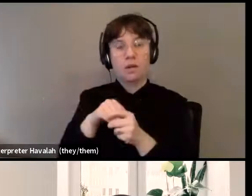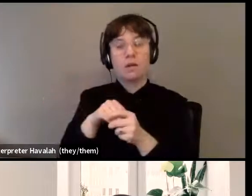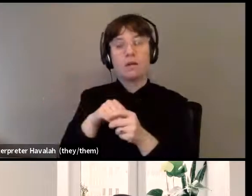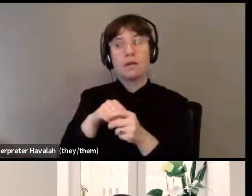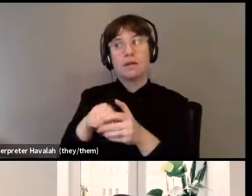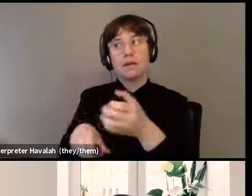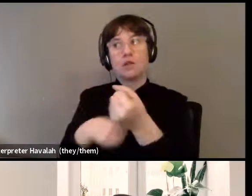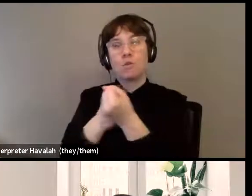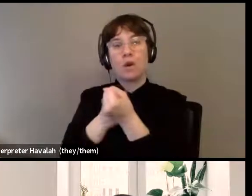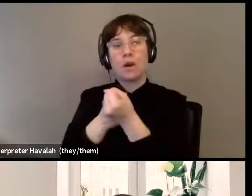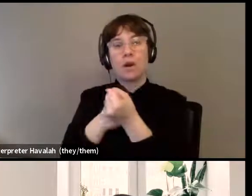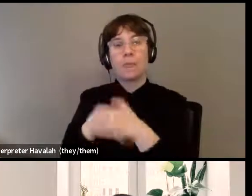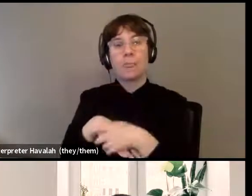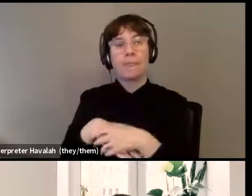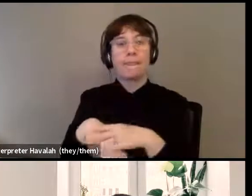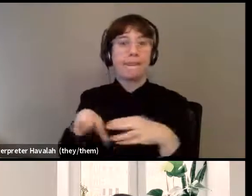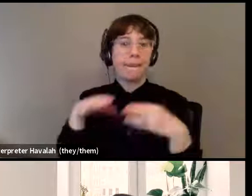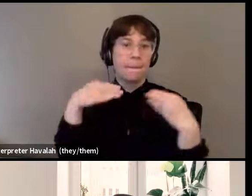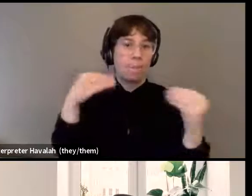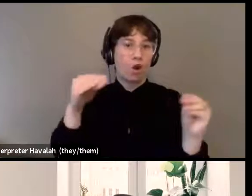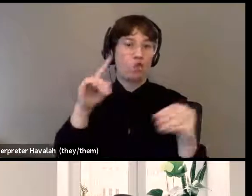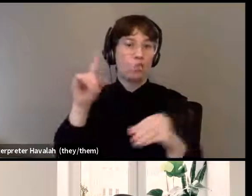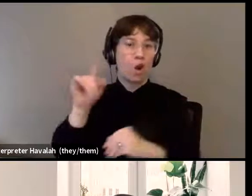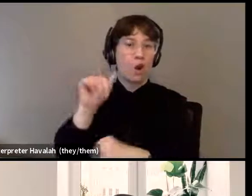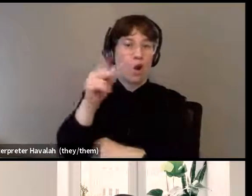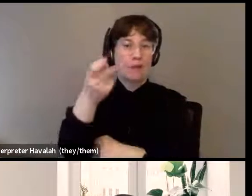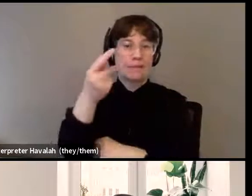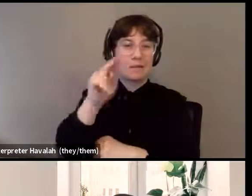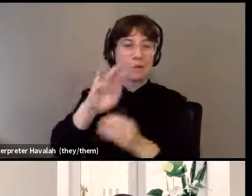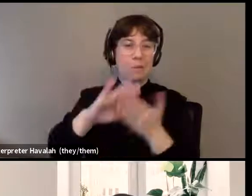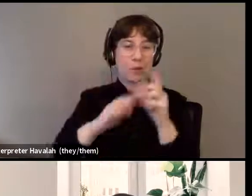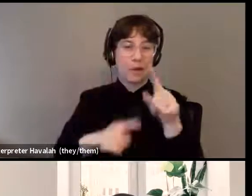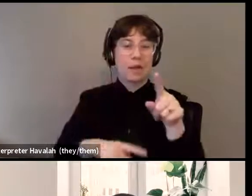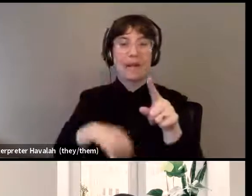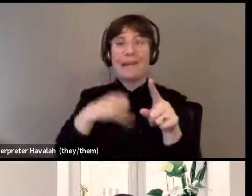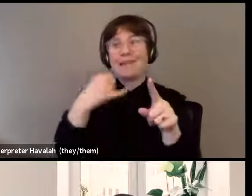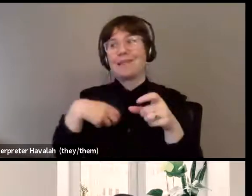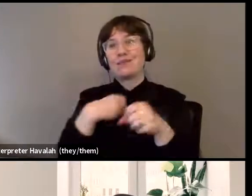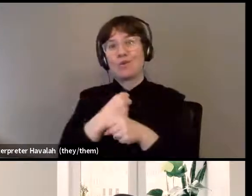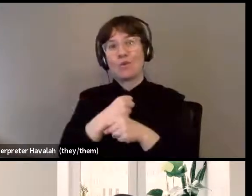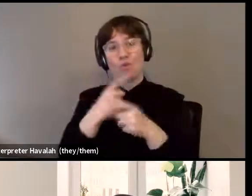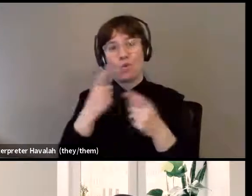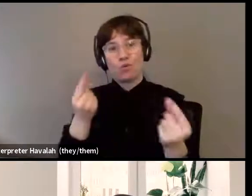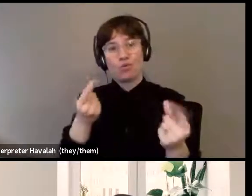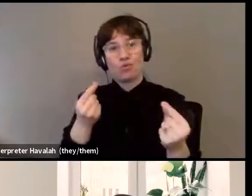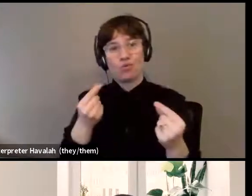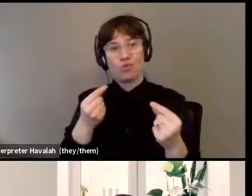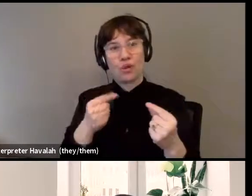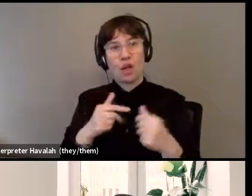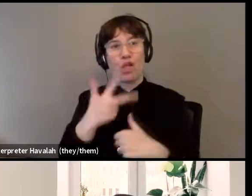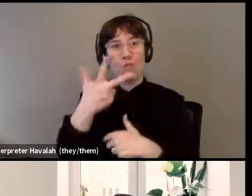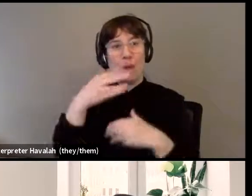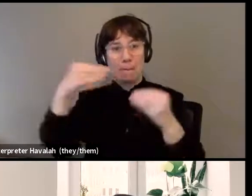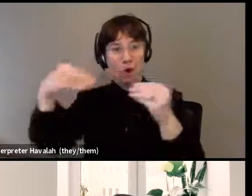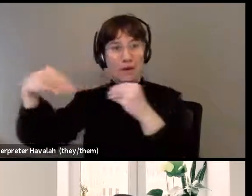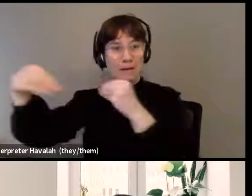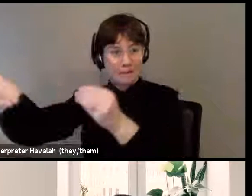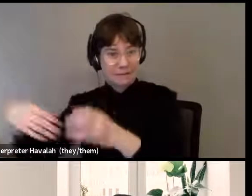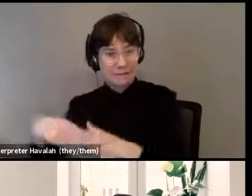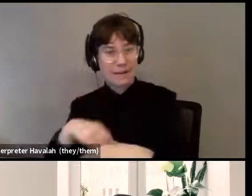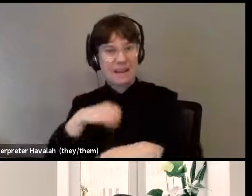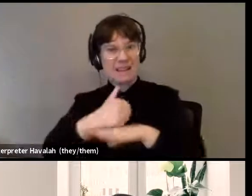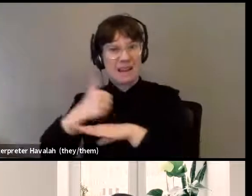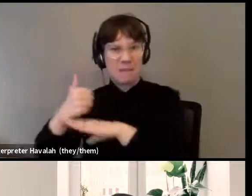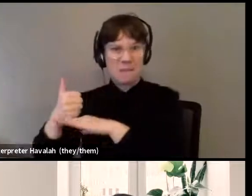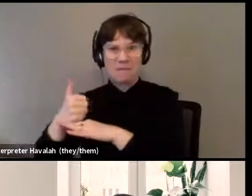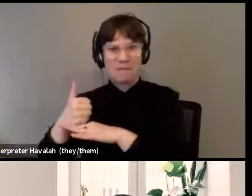funding markets in the Austin community. And now this year they're finally they were doing 3 markets at one point in time and none of